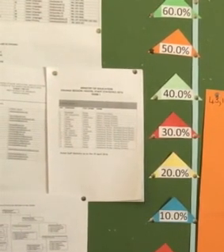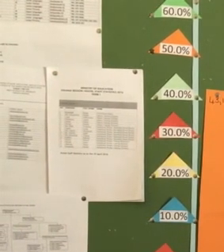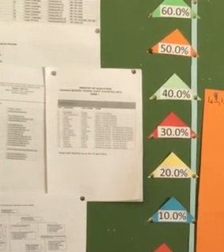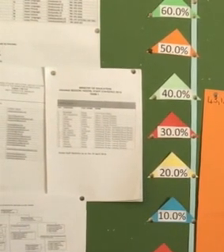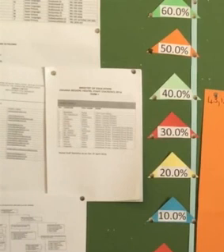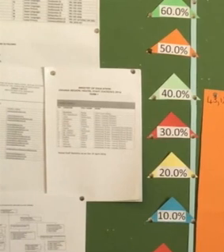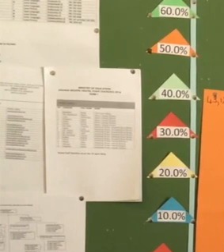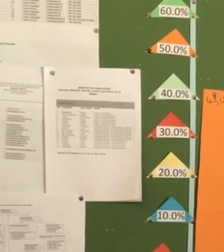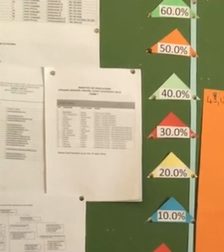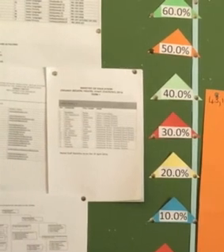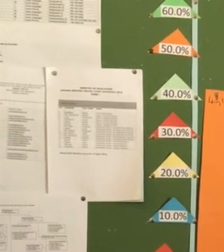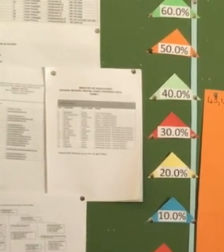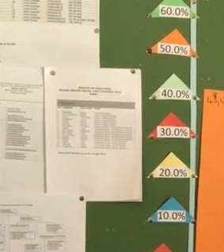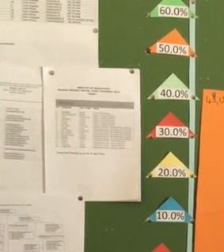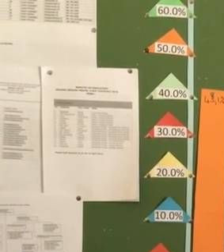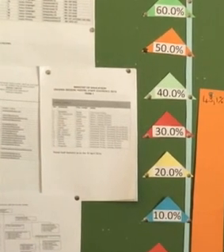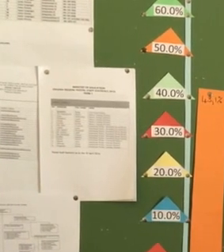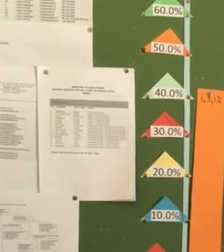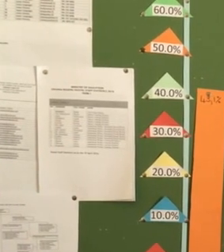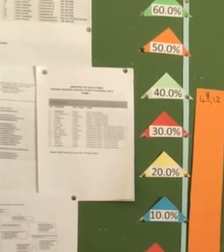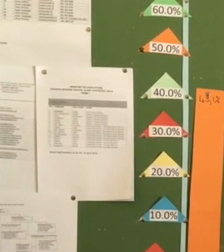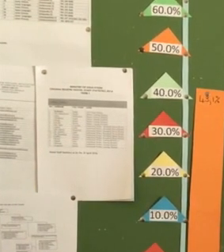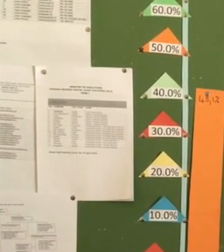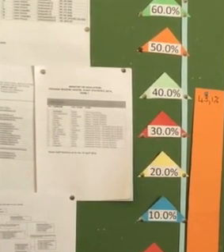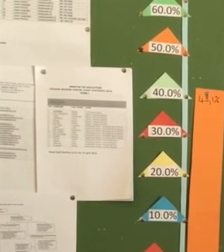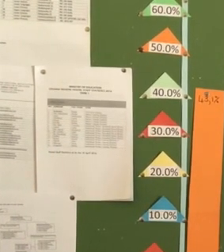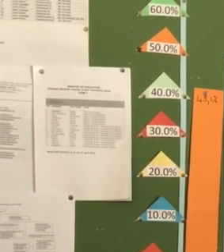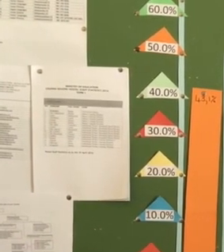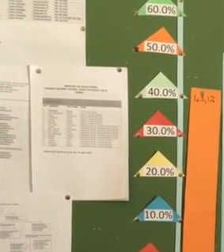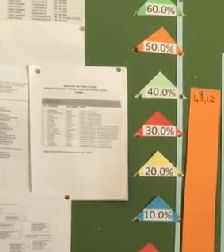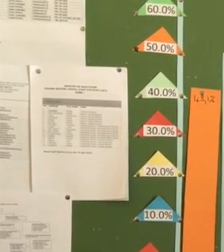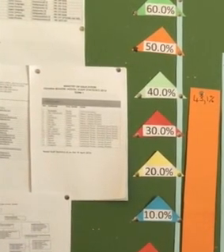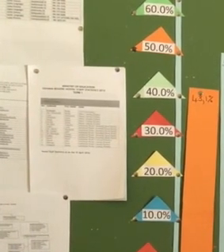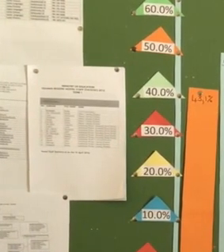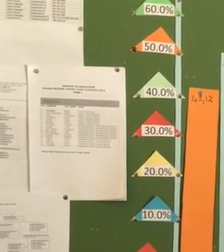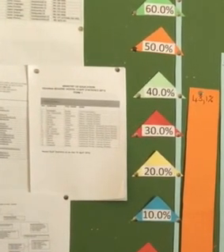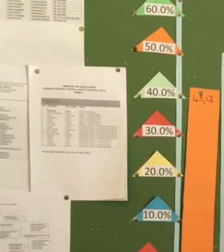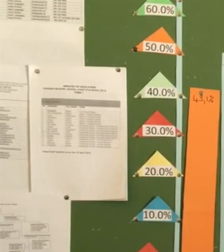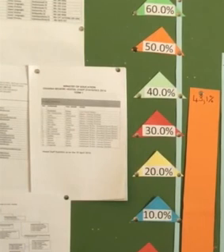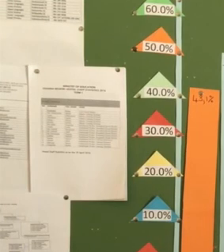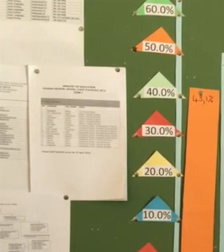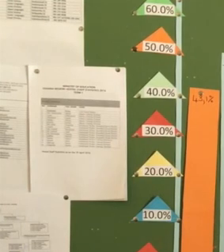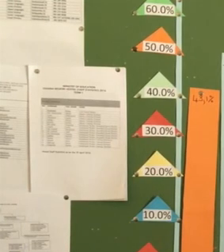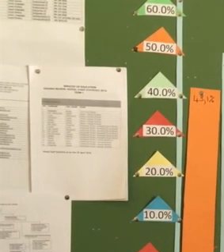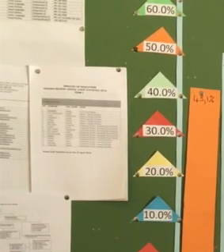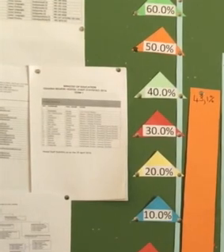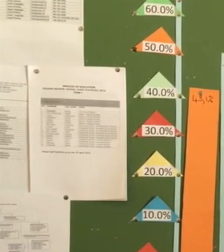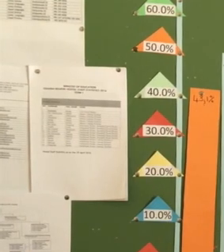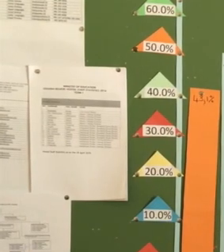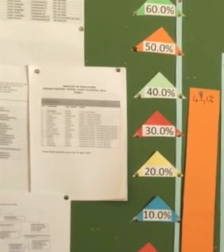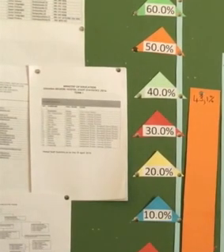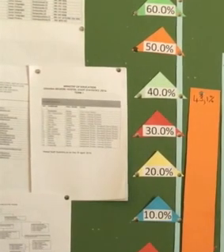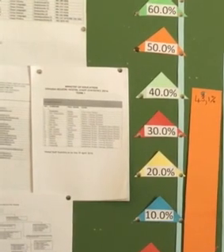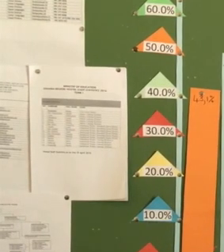they are trying their level best. Most of them really, they understand that it's really important to collect